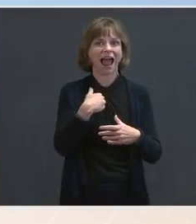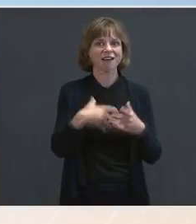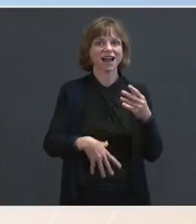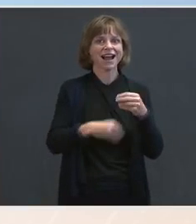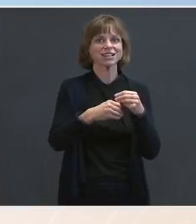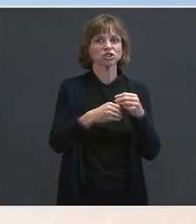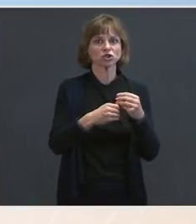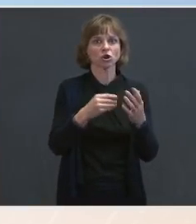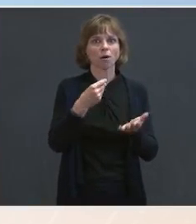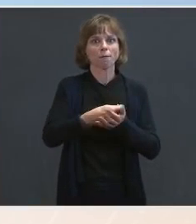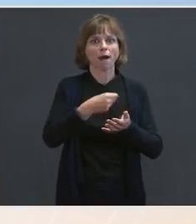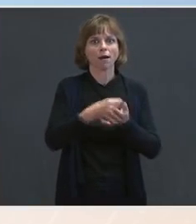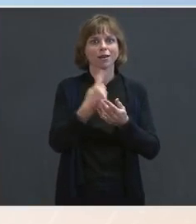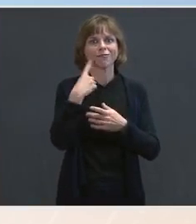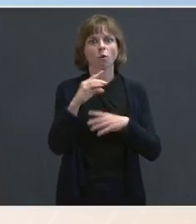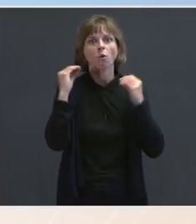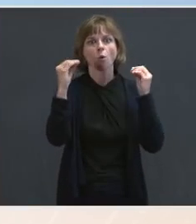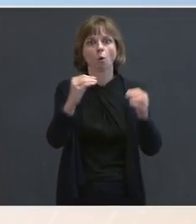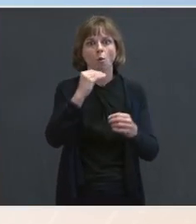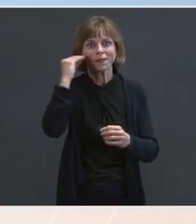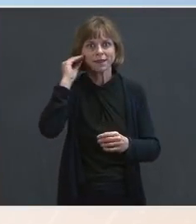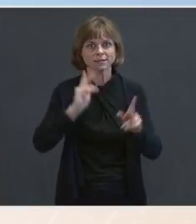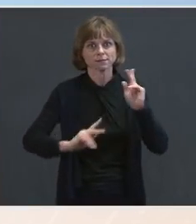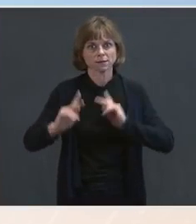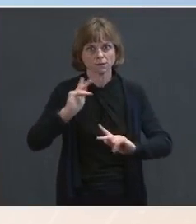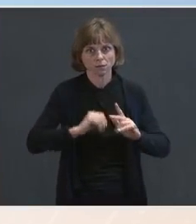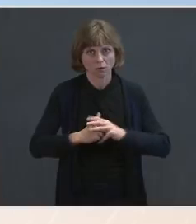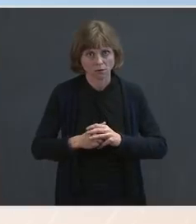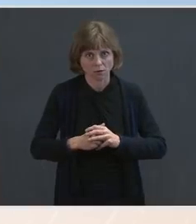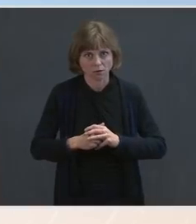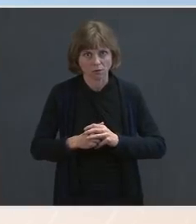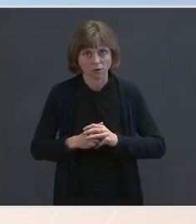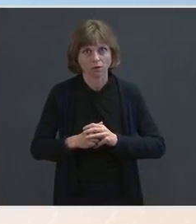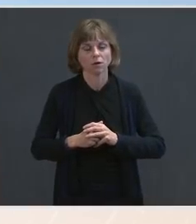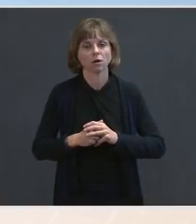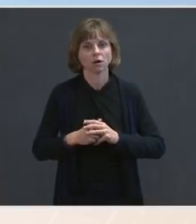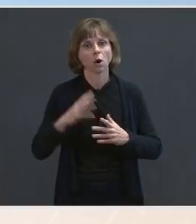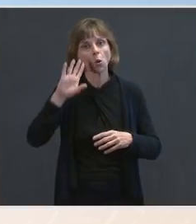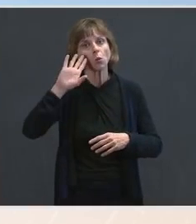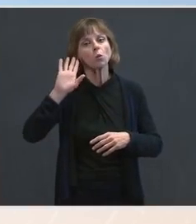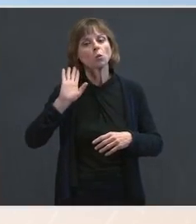homelessness programming. We know that this continues to